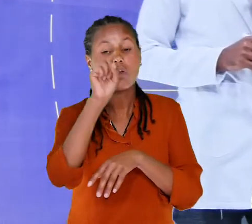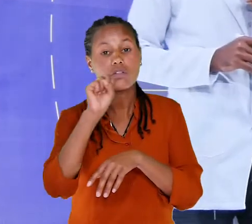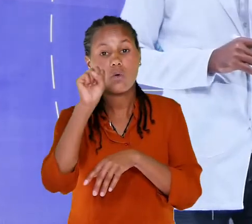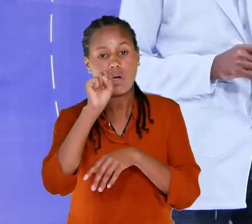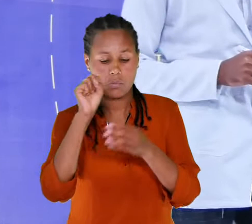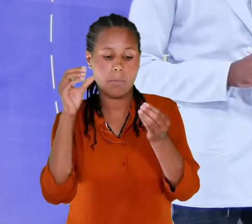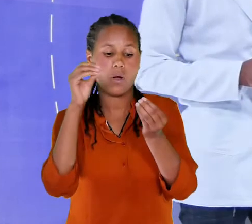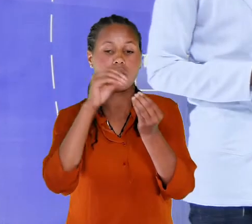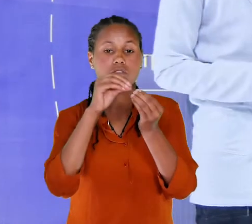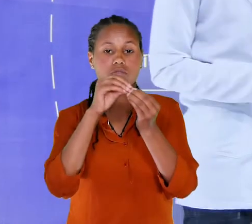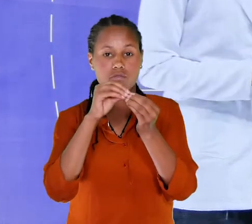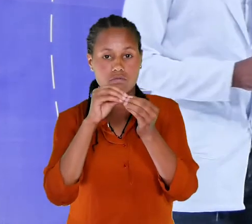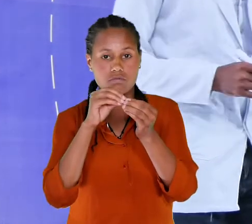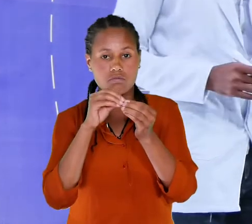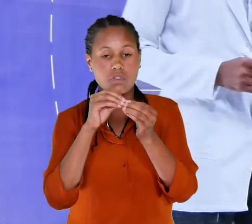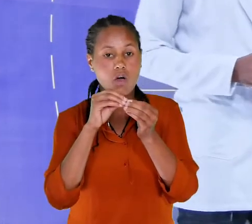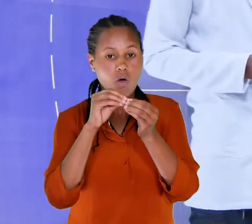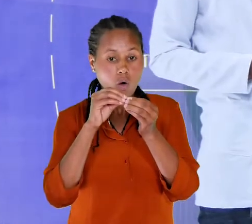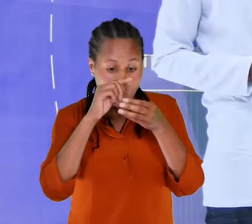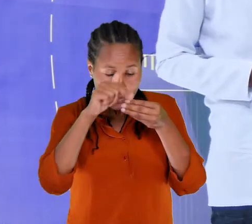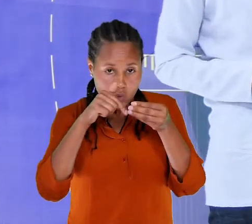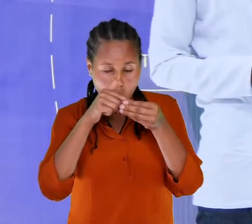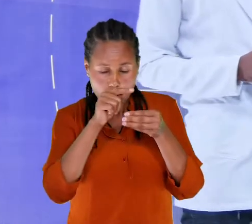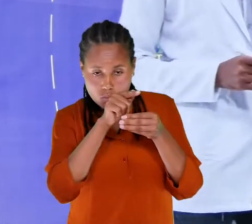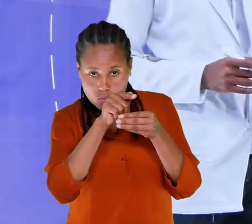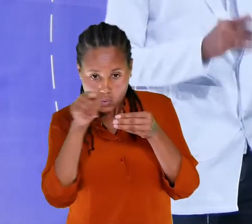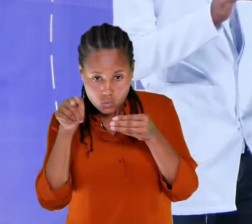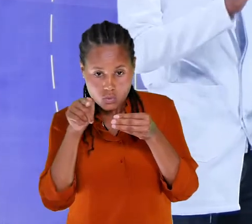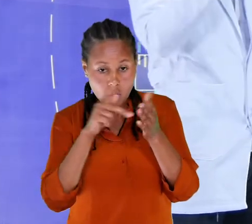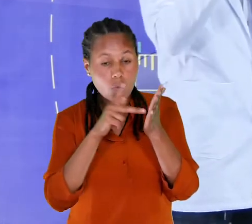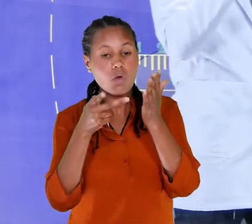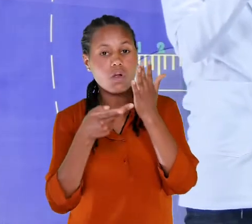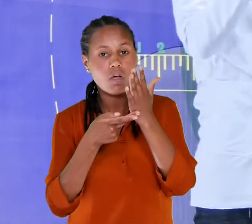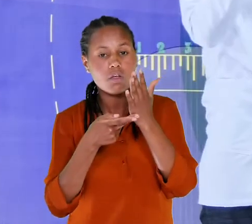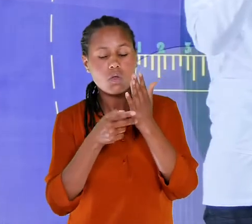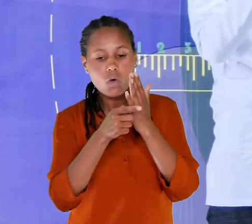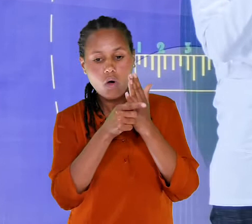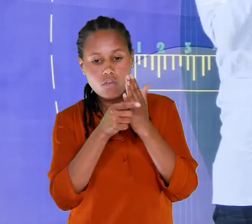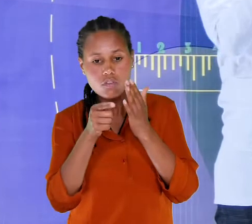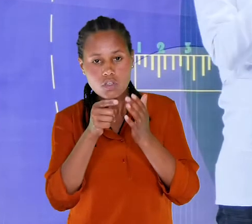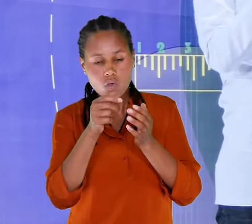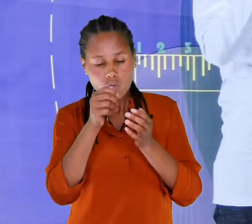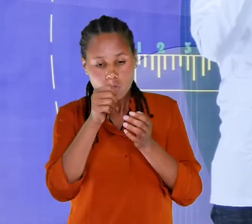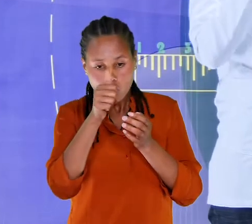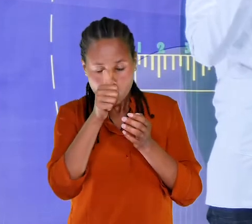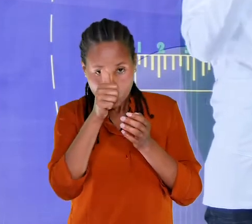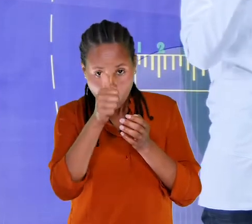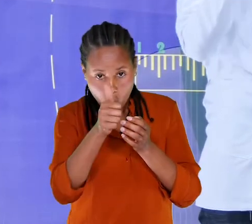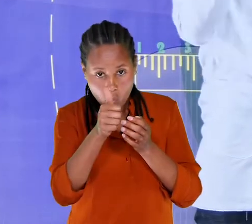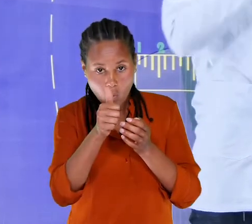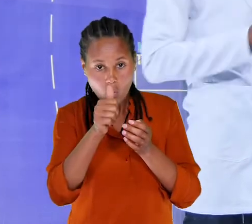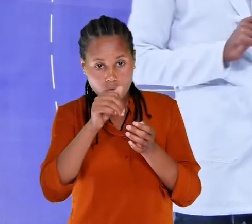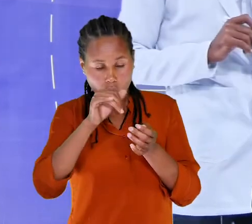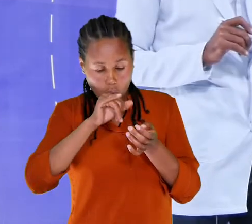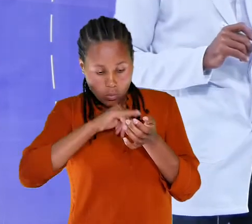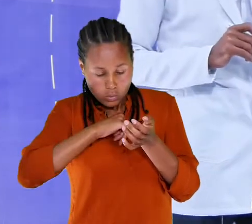mathematics. Here. So according to this one, you are going to write or you are going to create your own